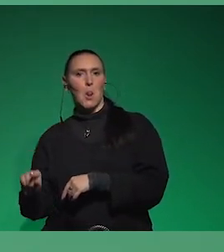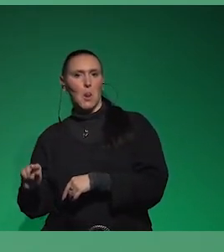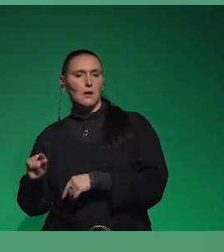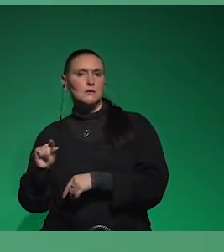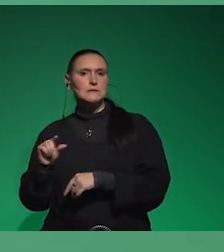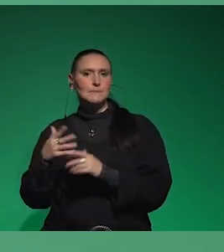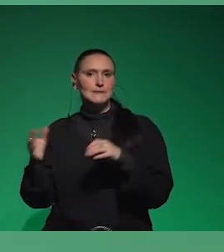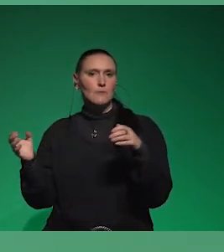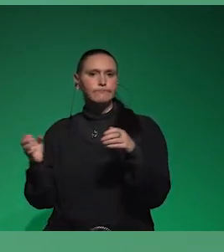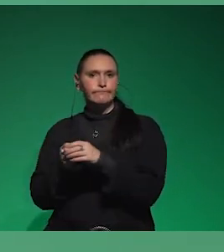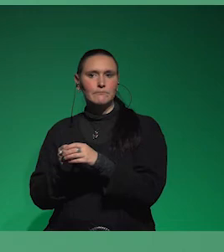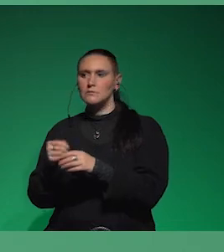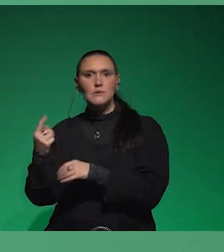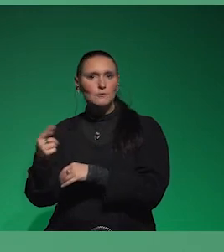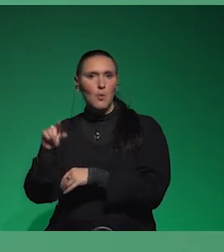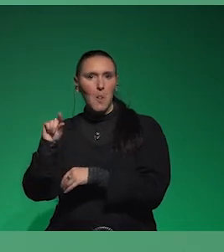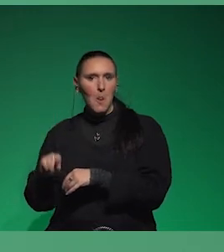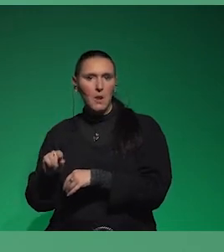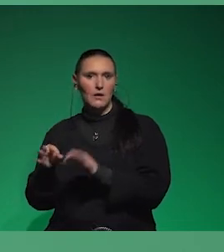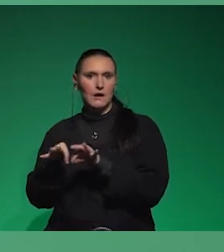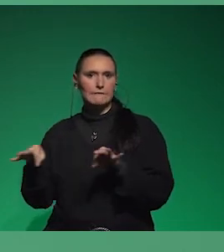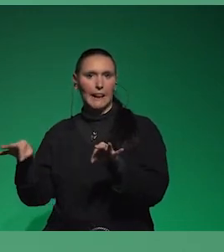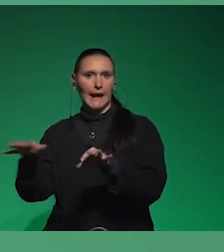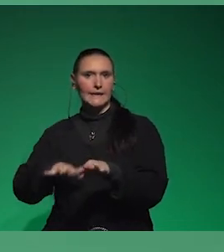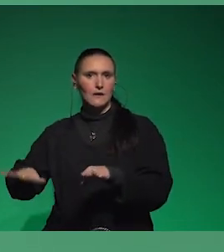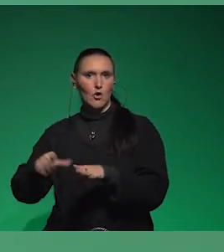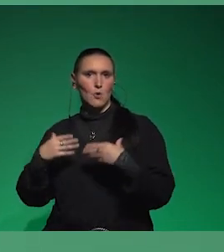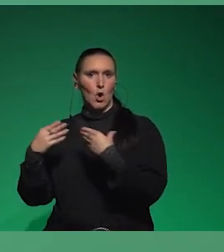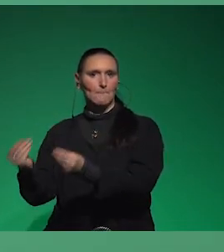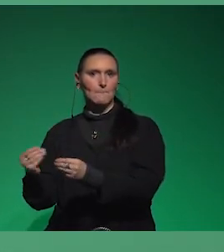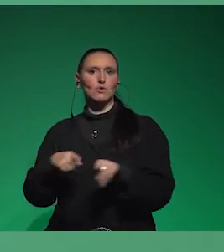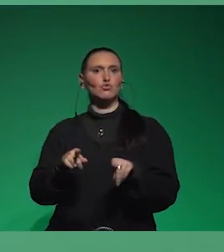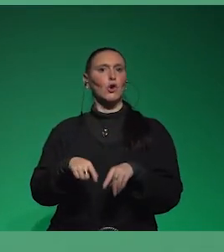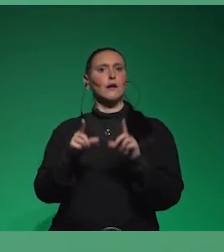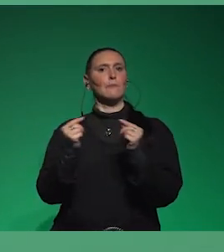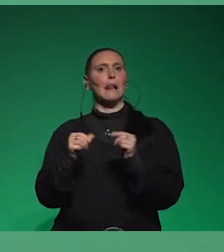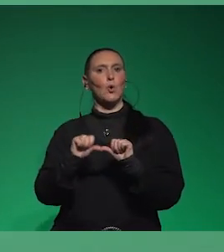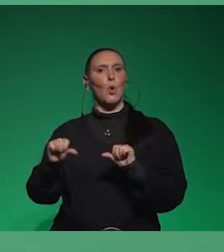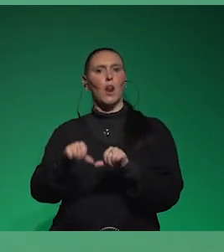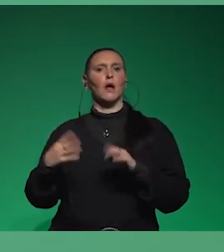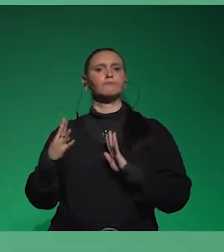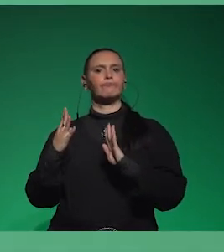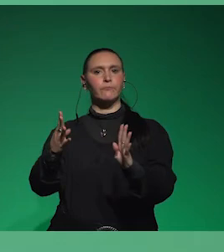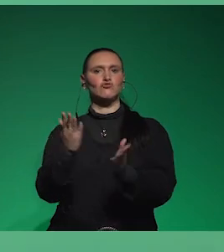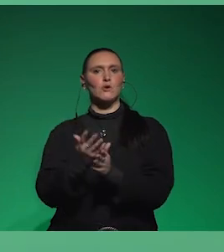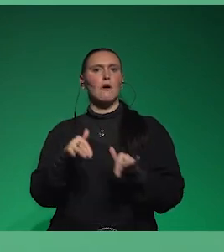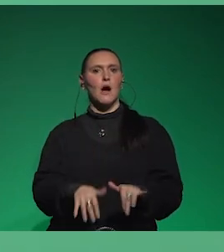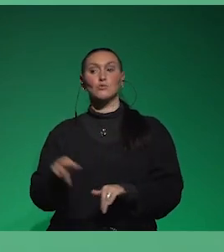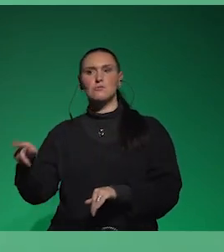would have to pay back the credit to either the government or the company.